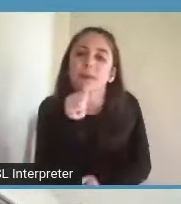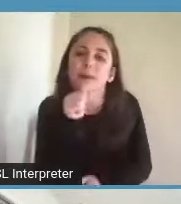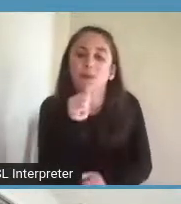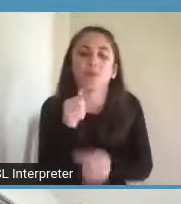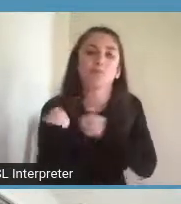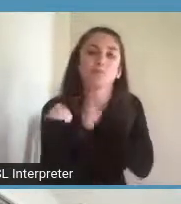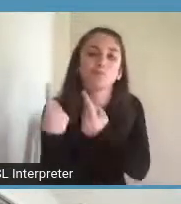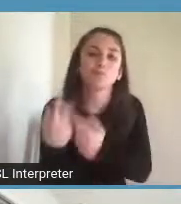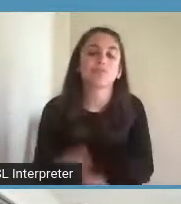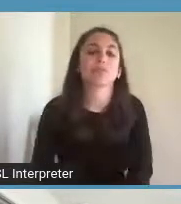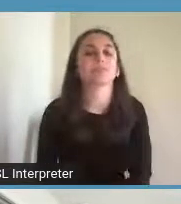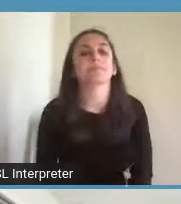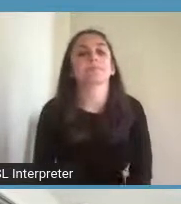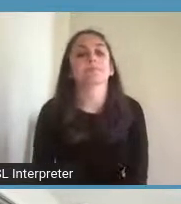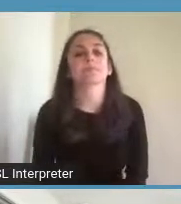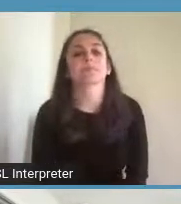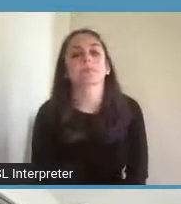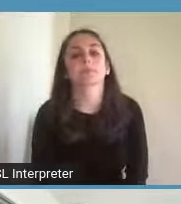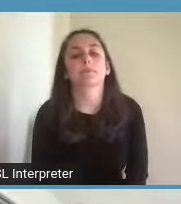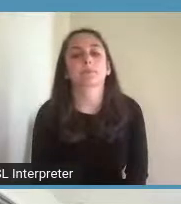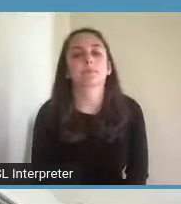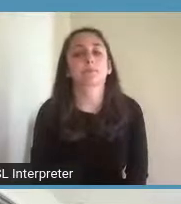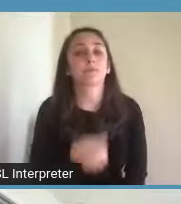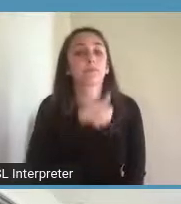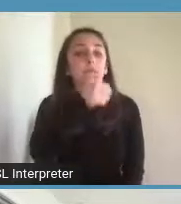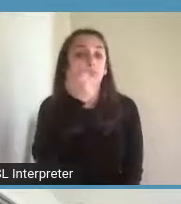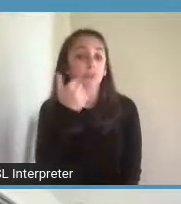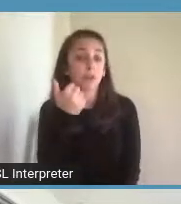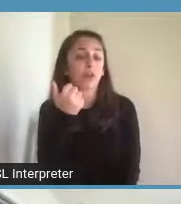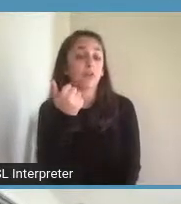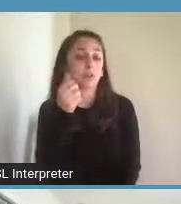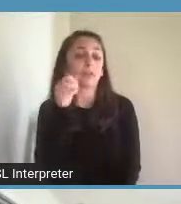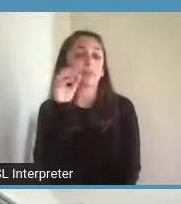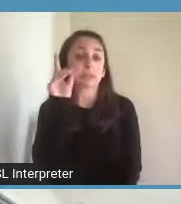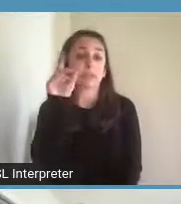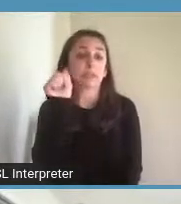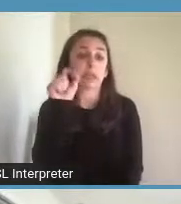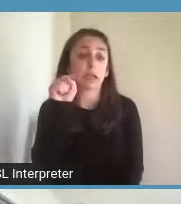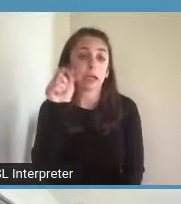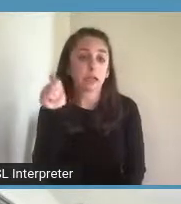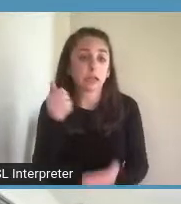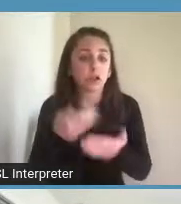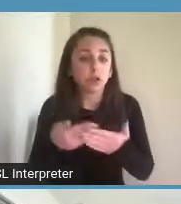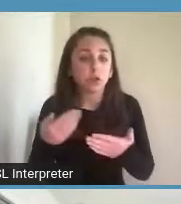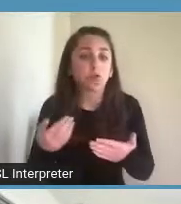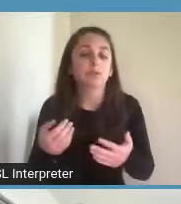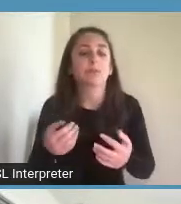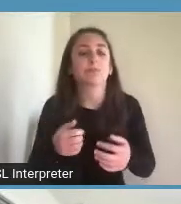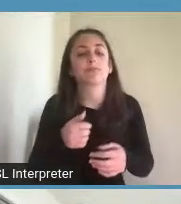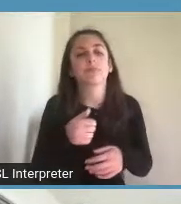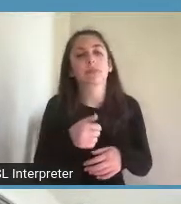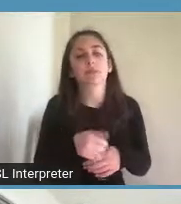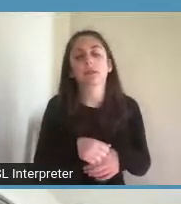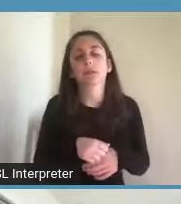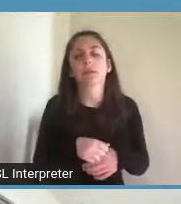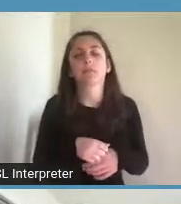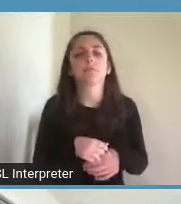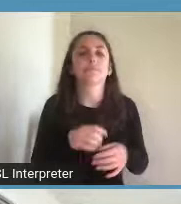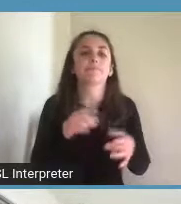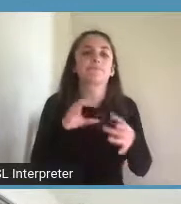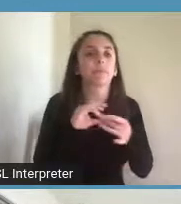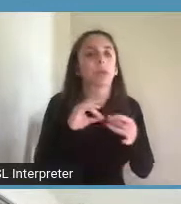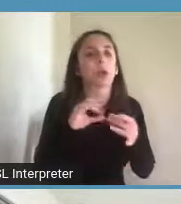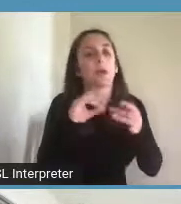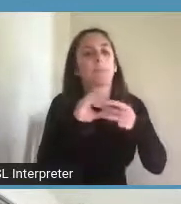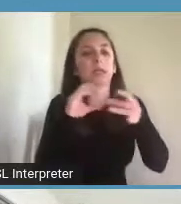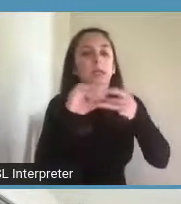Oops, okay. Another source of data that I think a lot of organizations don't pay enough attention to is comments as data. So what are people